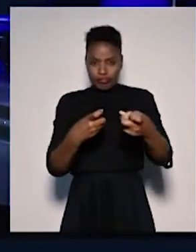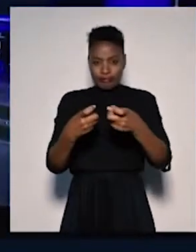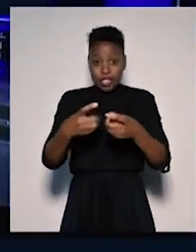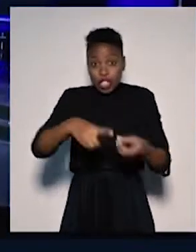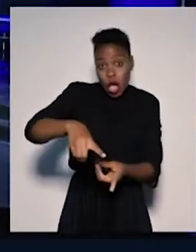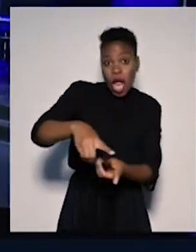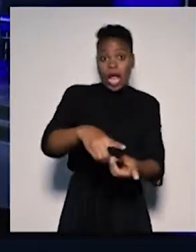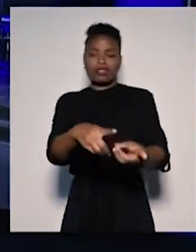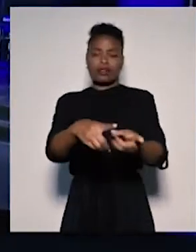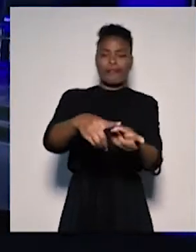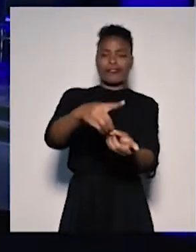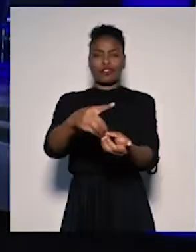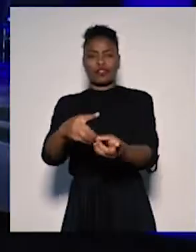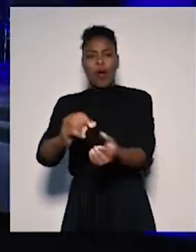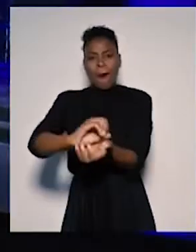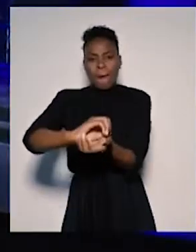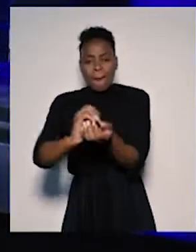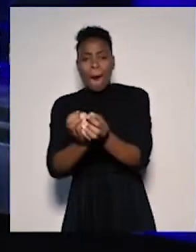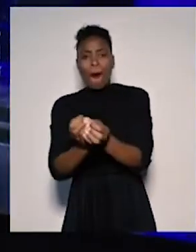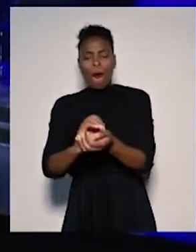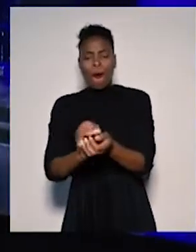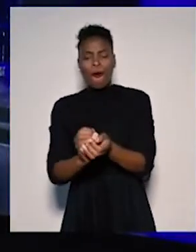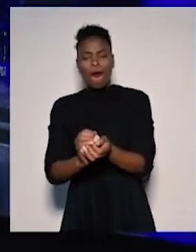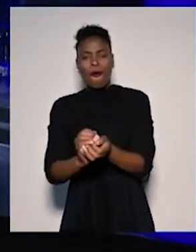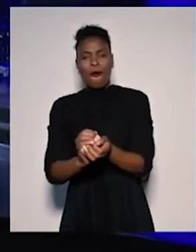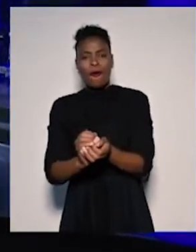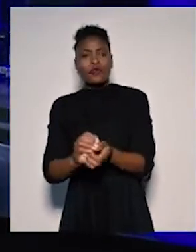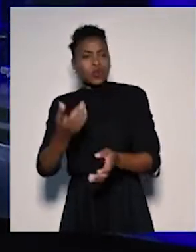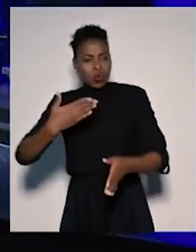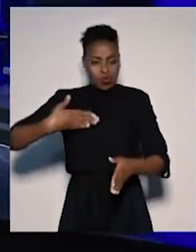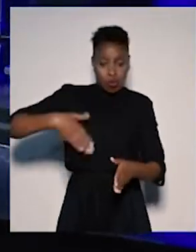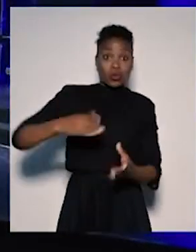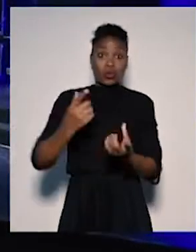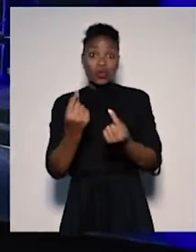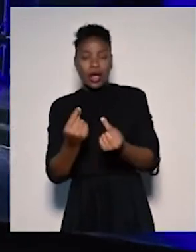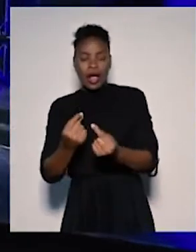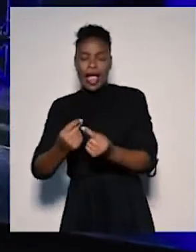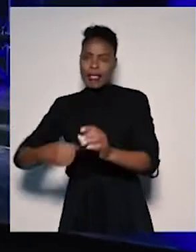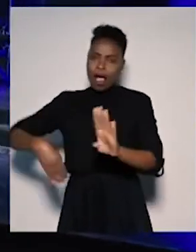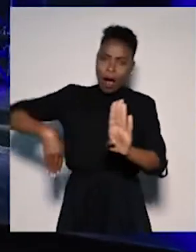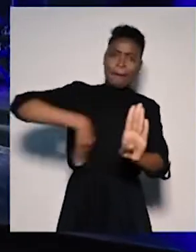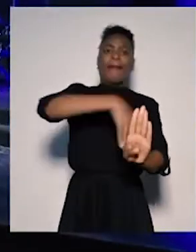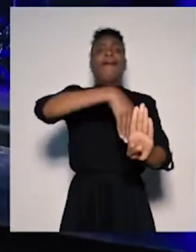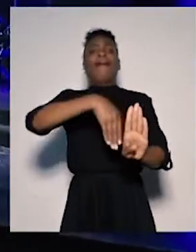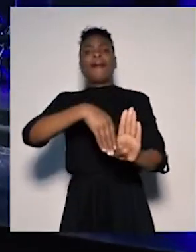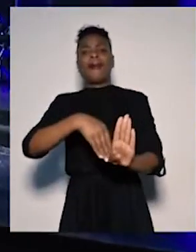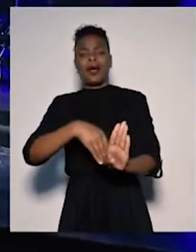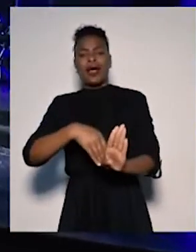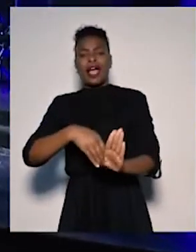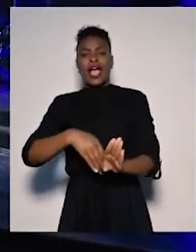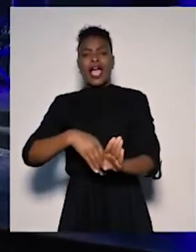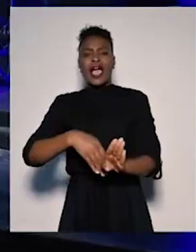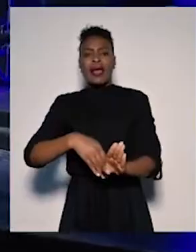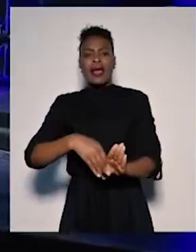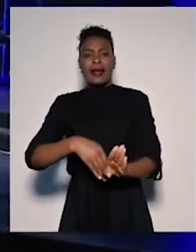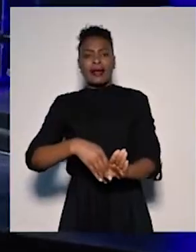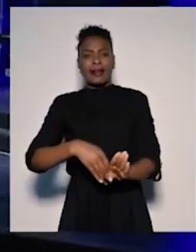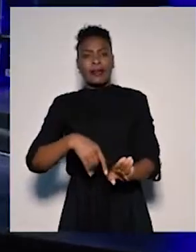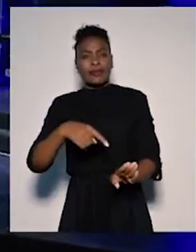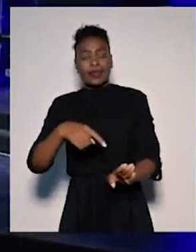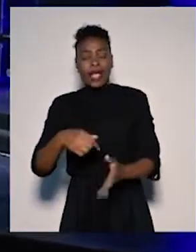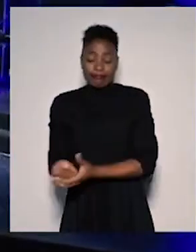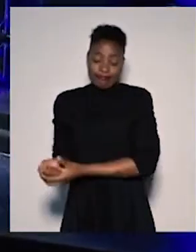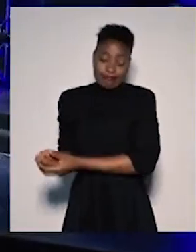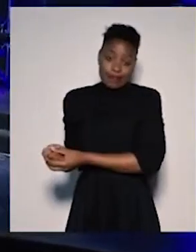direction of that ball. You can do with that ball what you want because you've hit it right in the sweet spot. In tennis, you